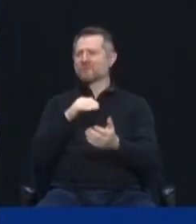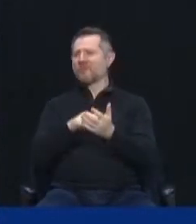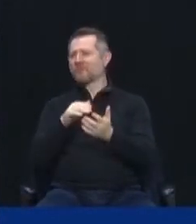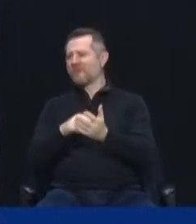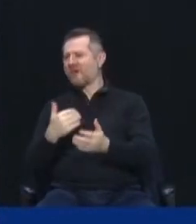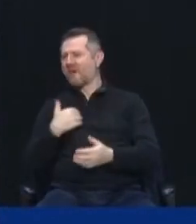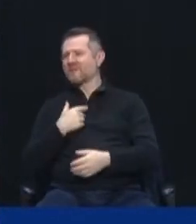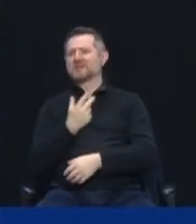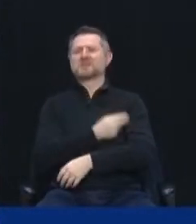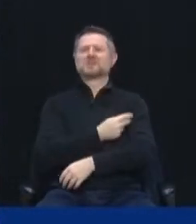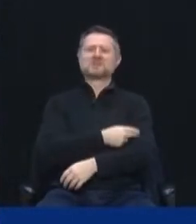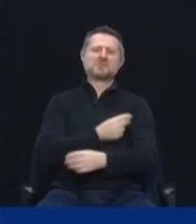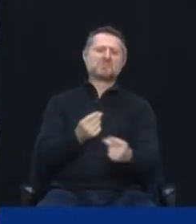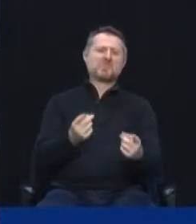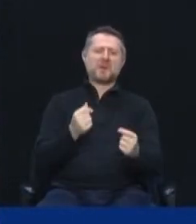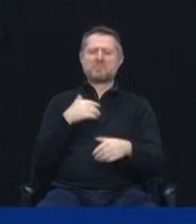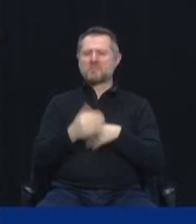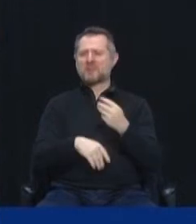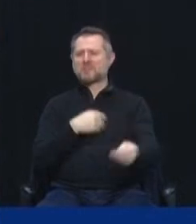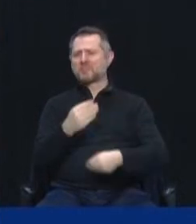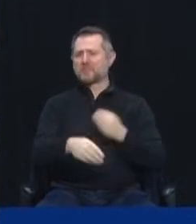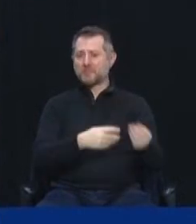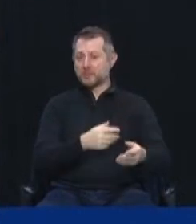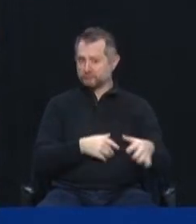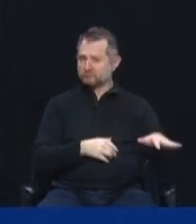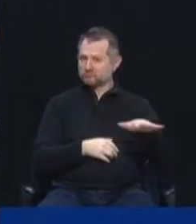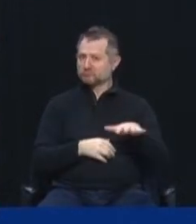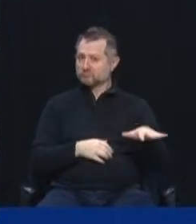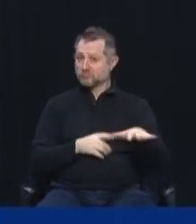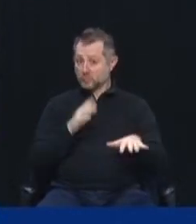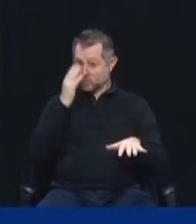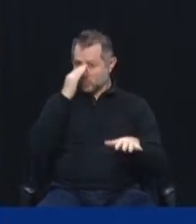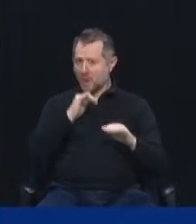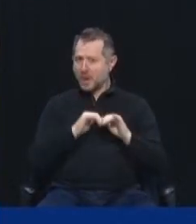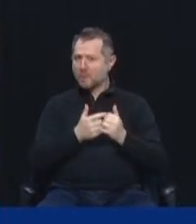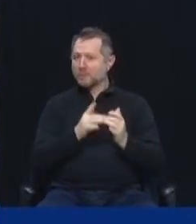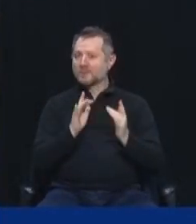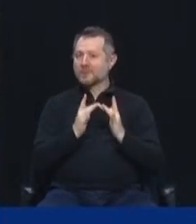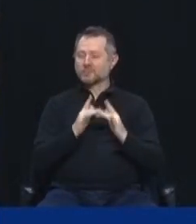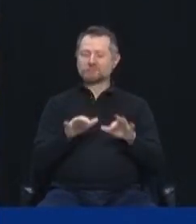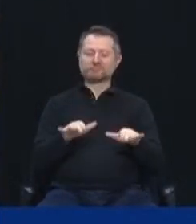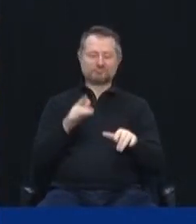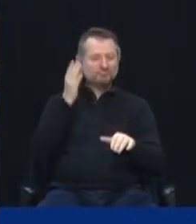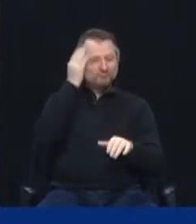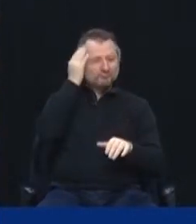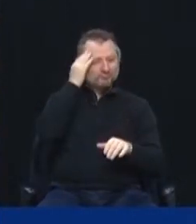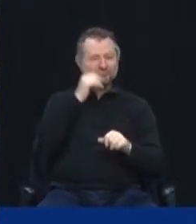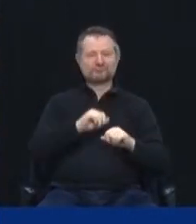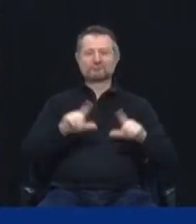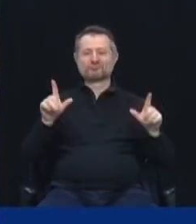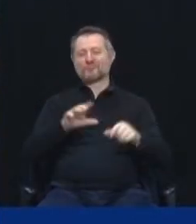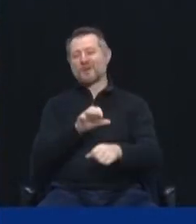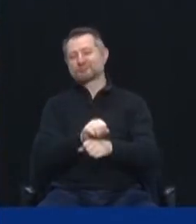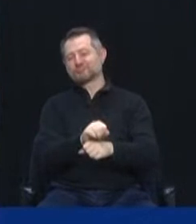this. People who know how to work that internet, they figured out how to get the appointment.